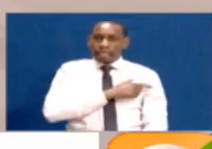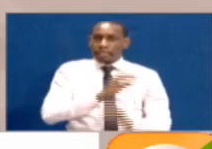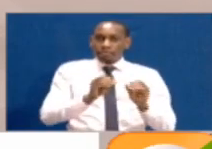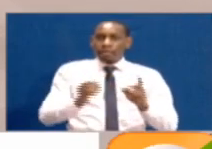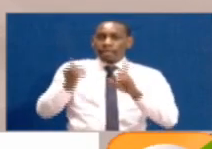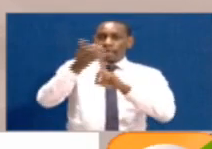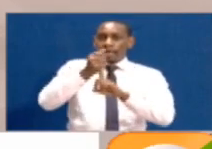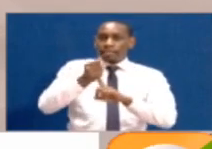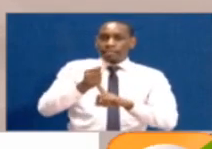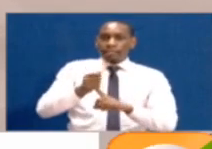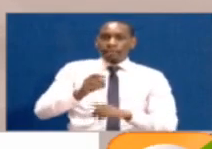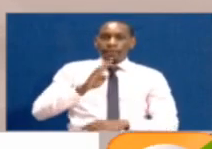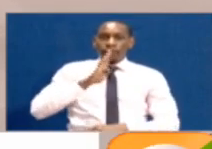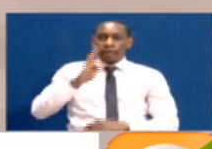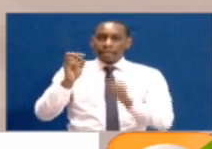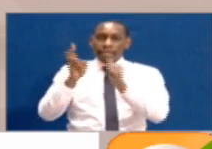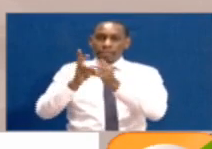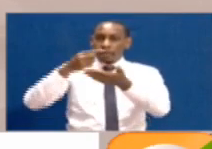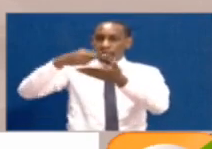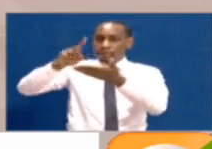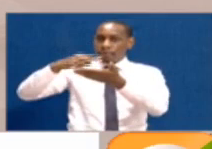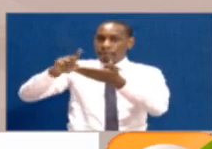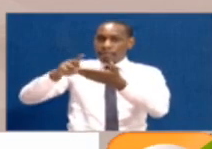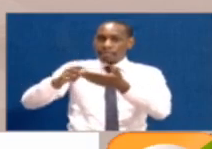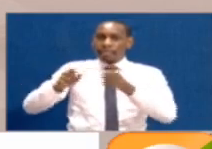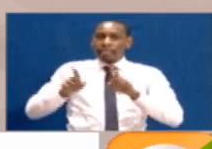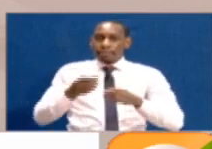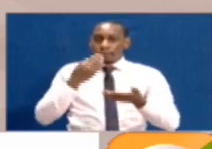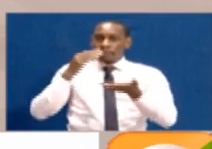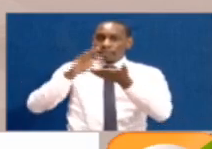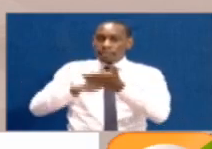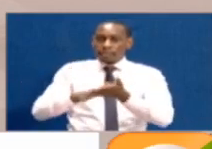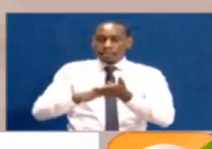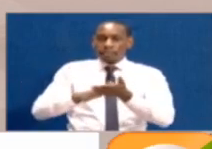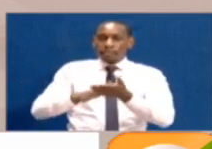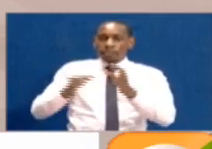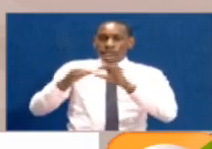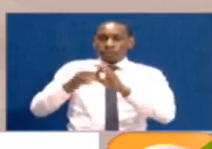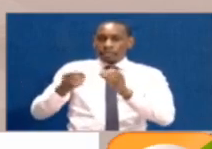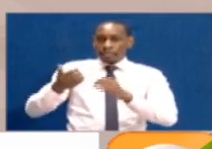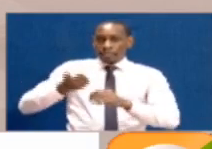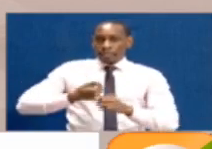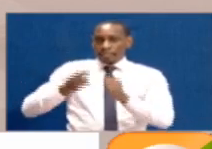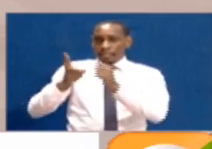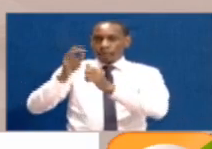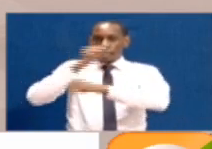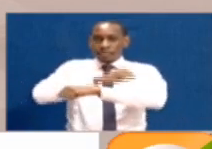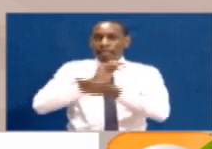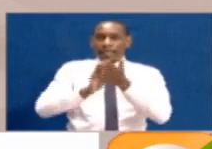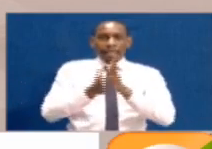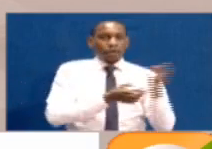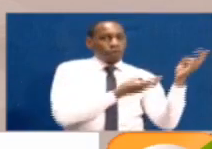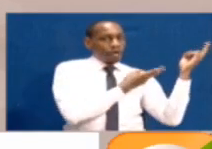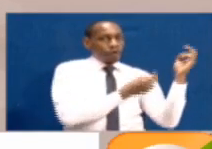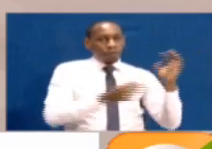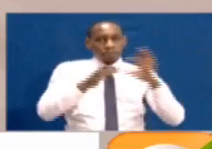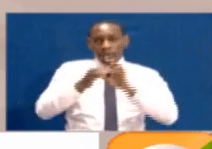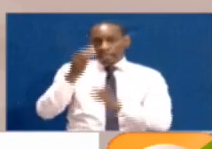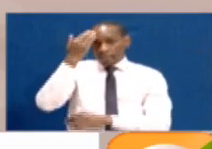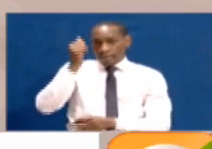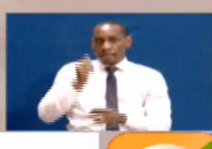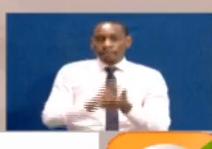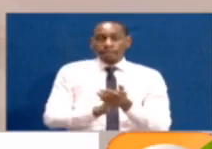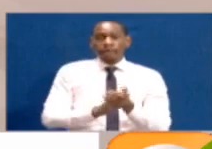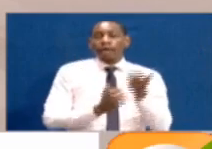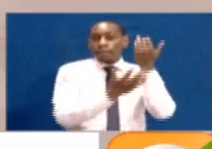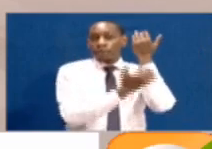attaining 412 marks and receiving admission to Asumbi Girls, Daisy has no hope of enrolling due to